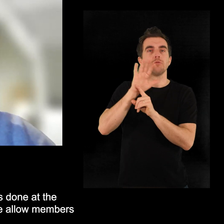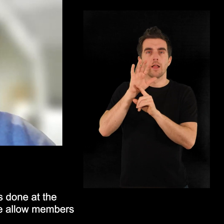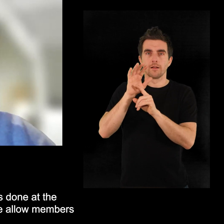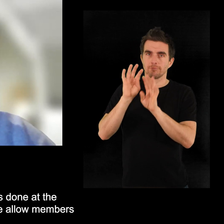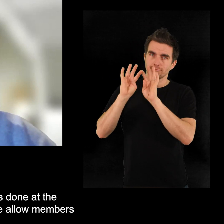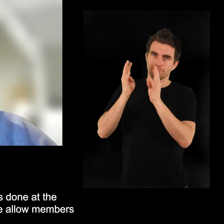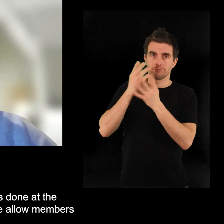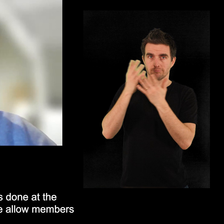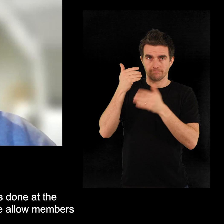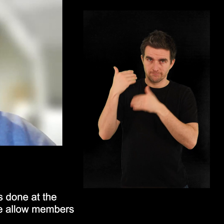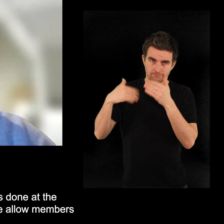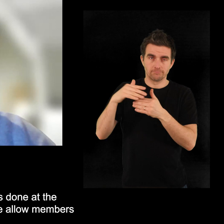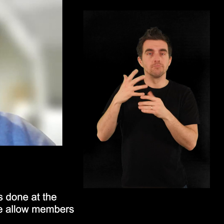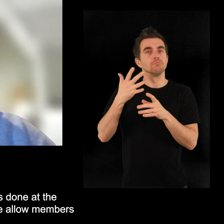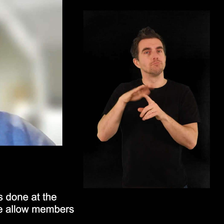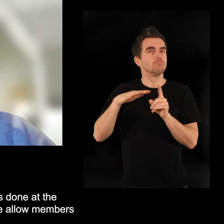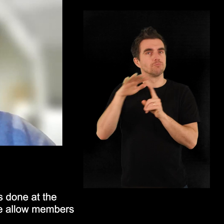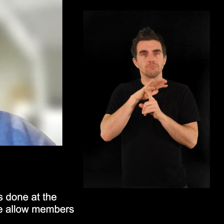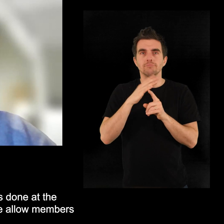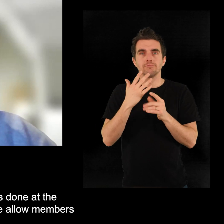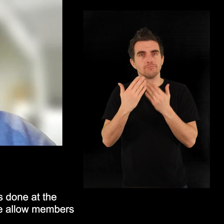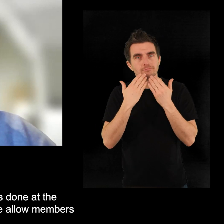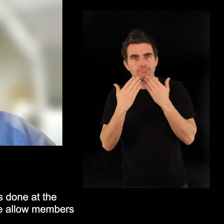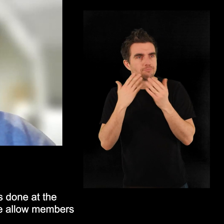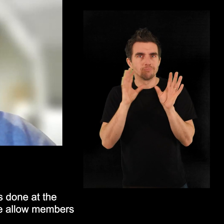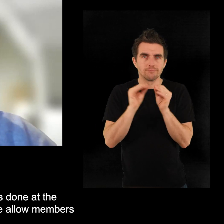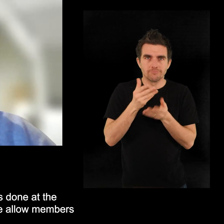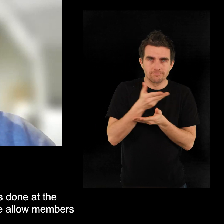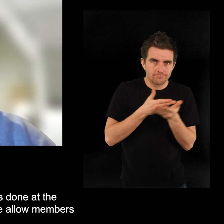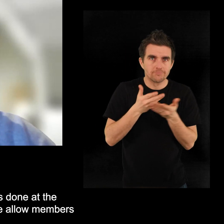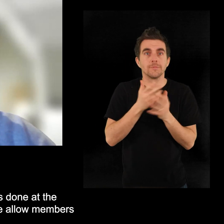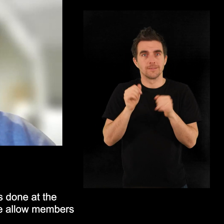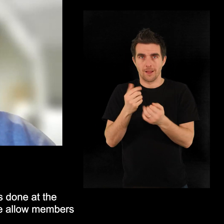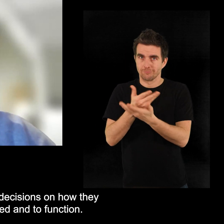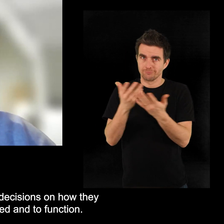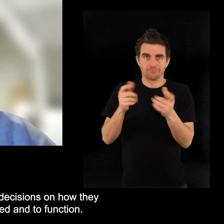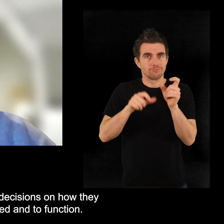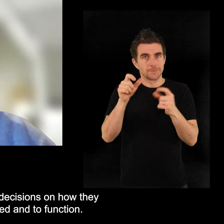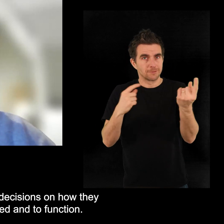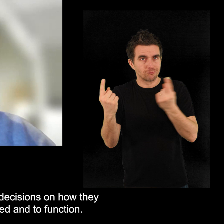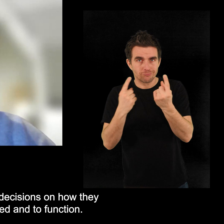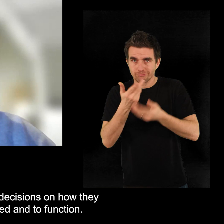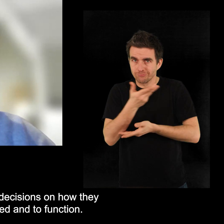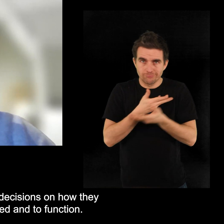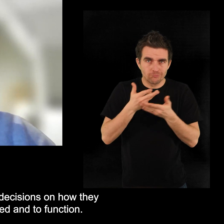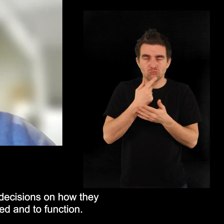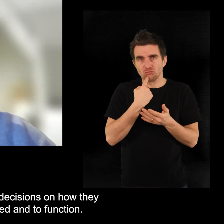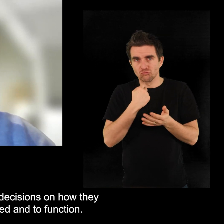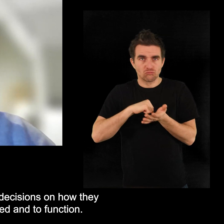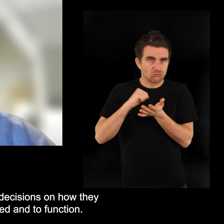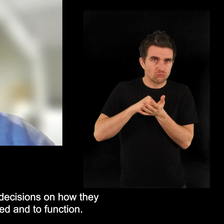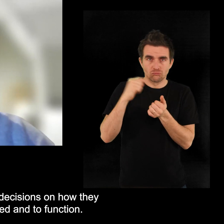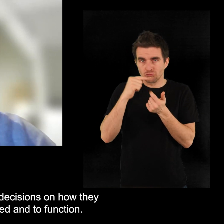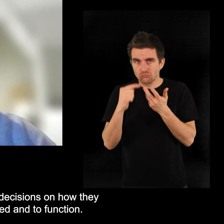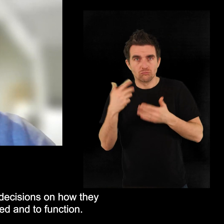Executive Council is done at the General Assembly, where we allow members to come together and make decisions on